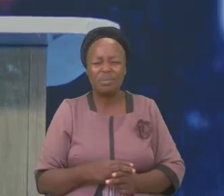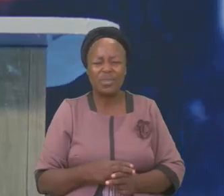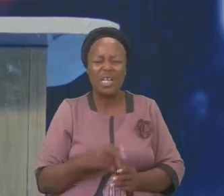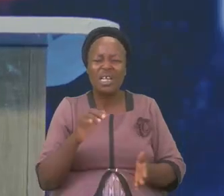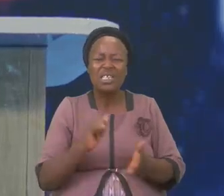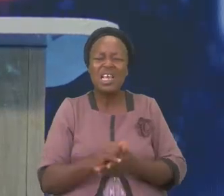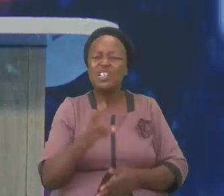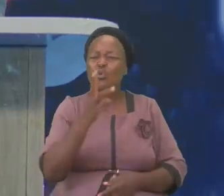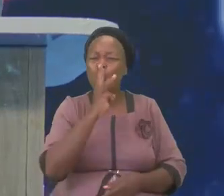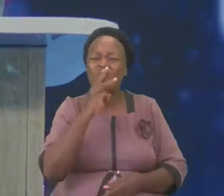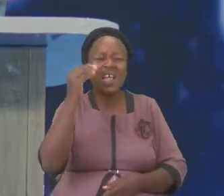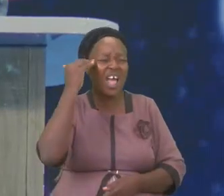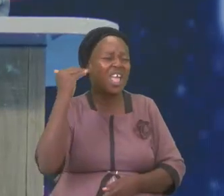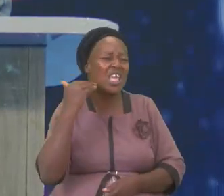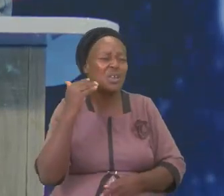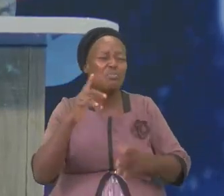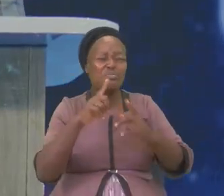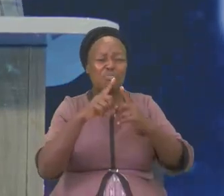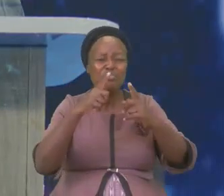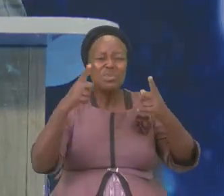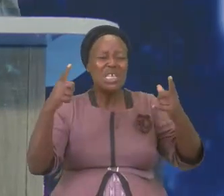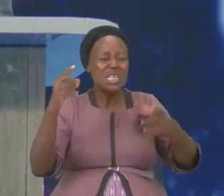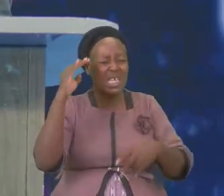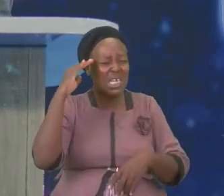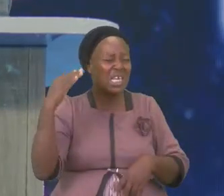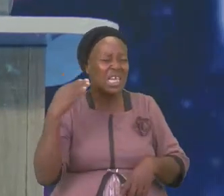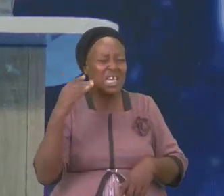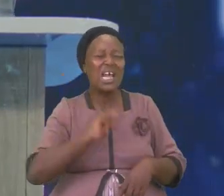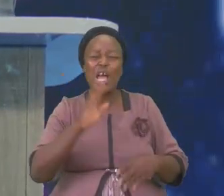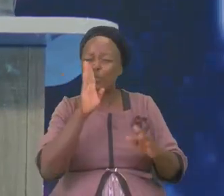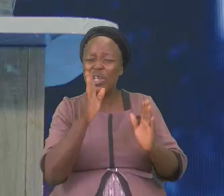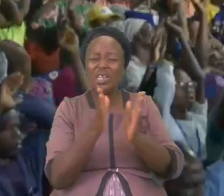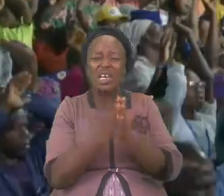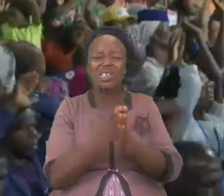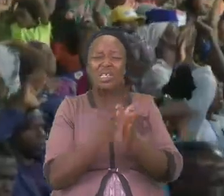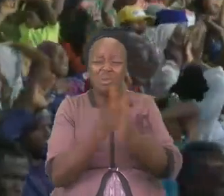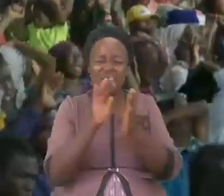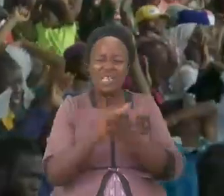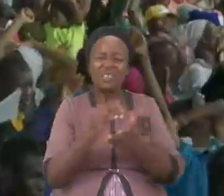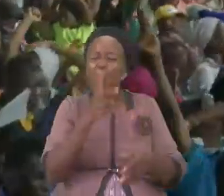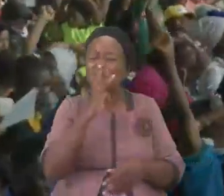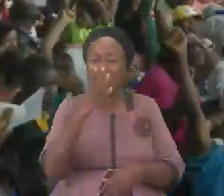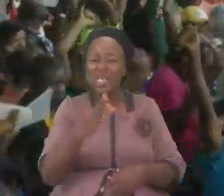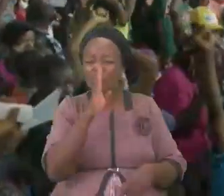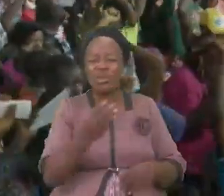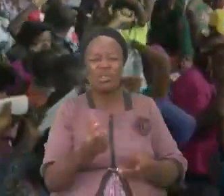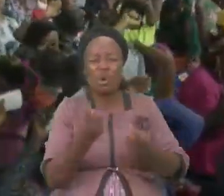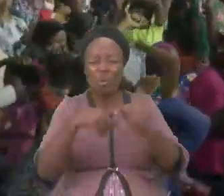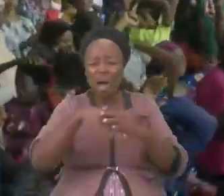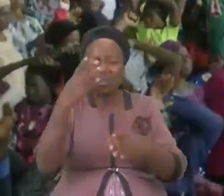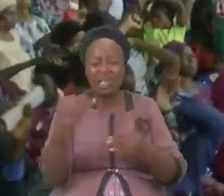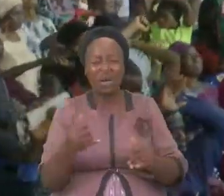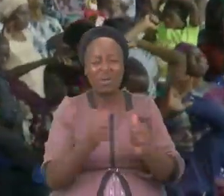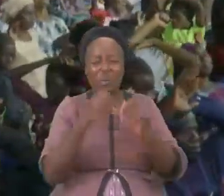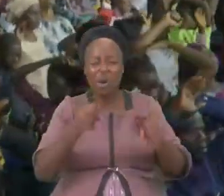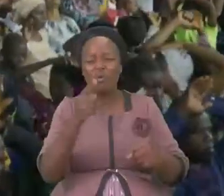water there will be flushed out by the power of God, become normal in Jesus' name. Ulcer,